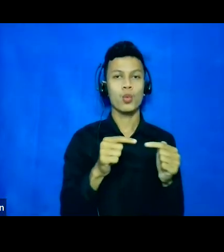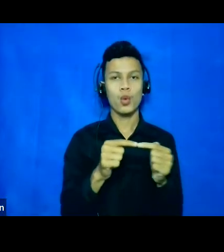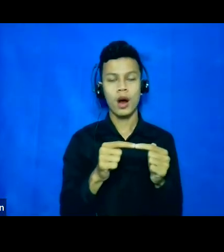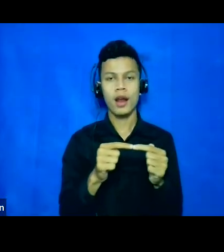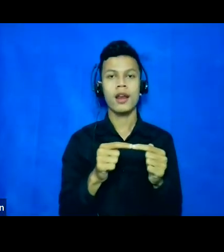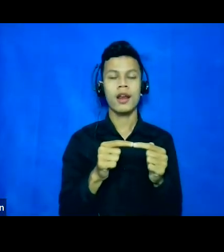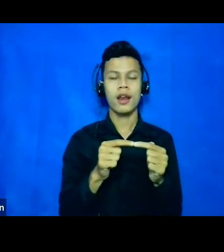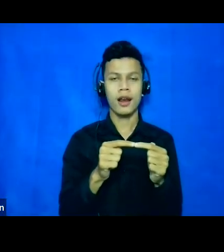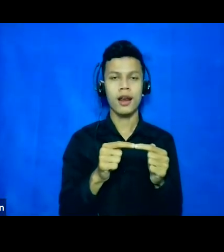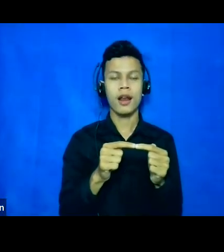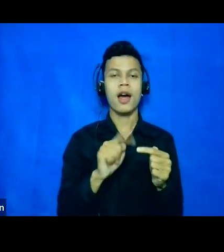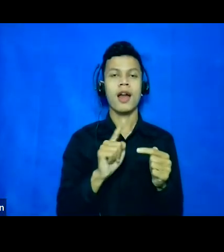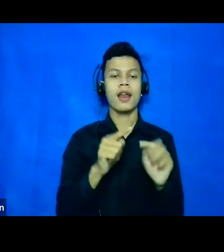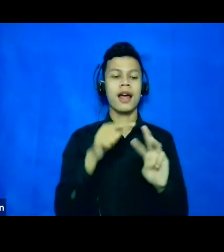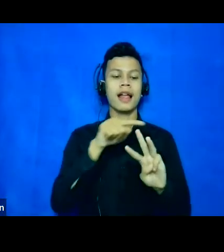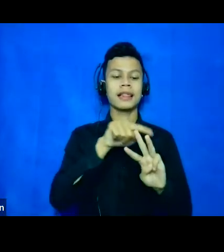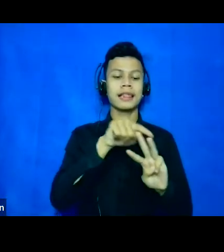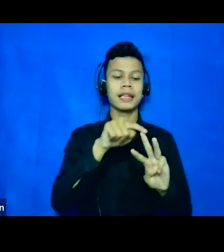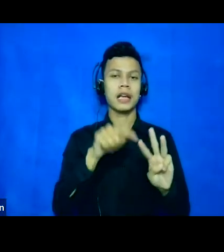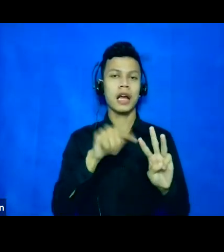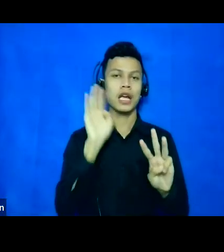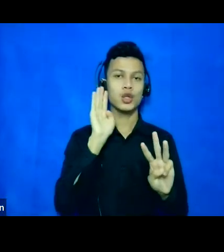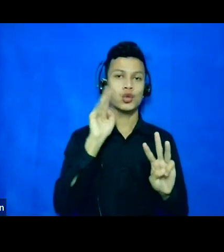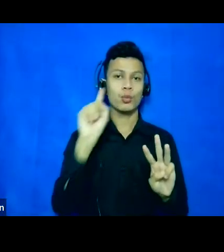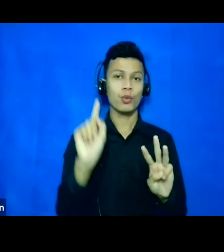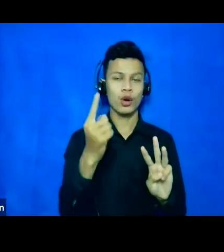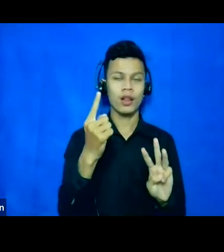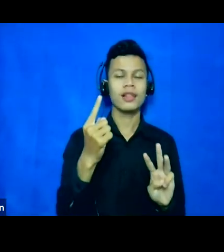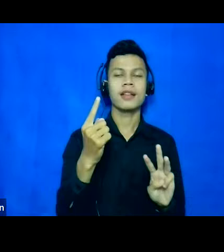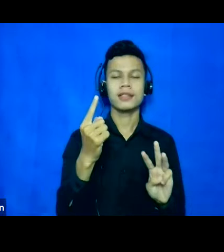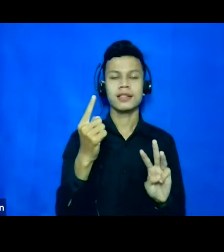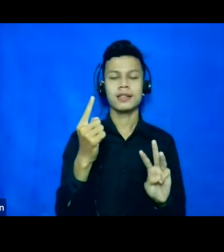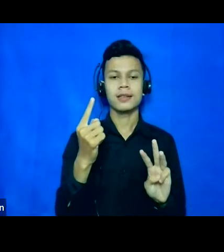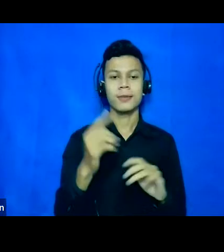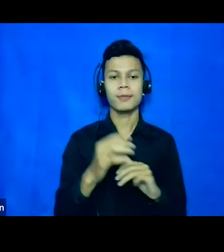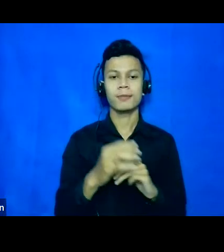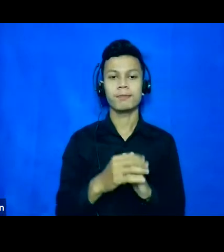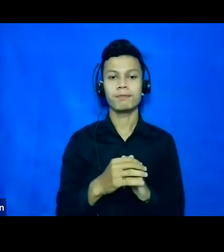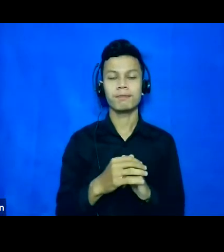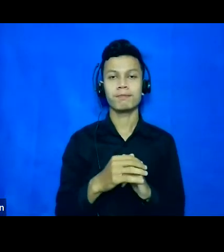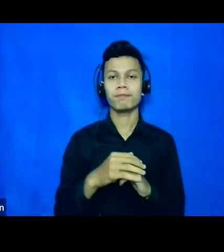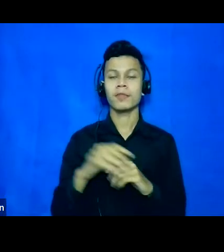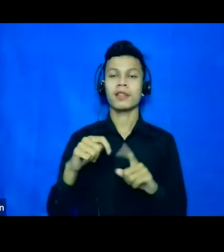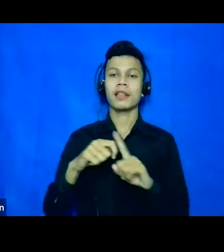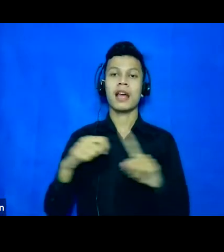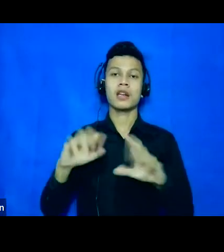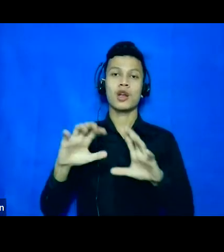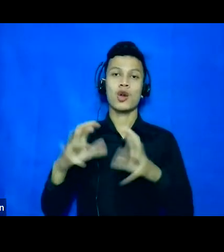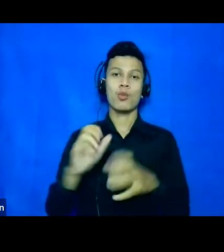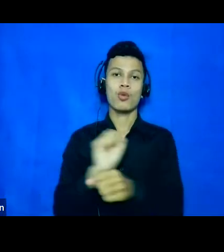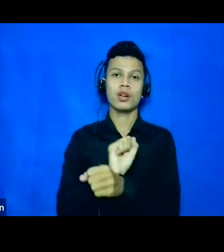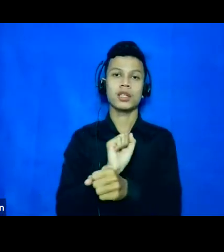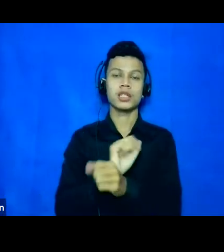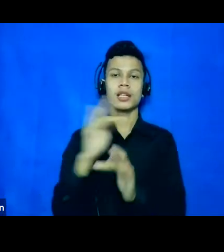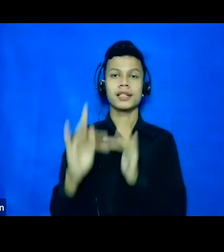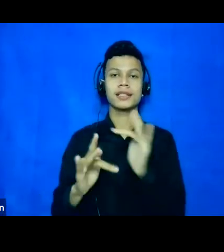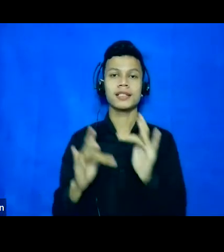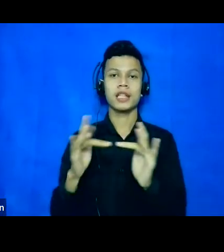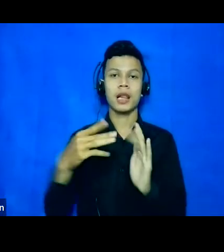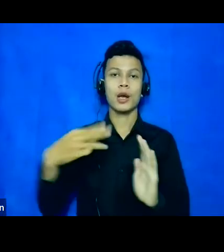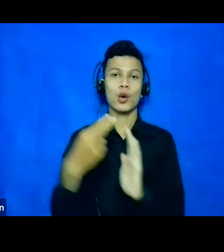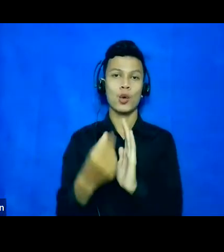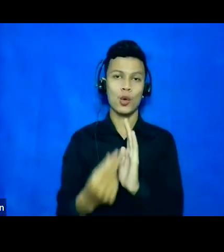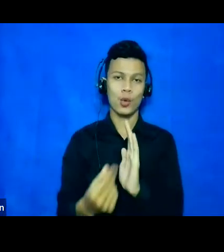priority issues of the G20 Digital Economy Working Group issues led by the Ministry of Communications and